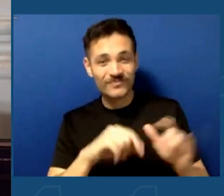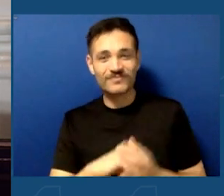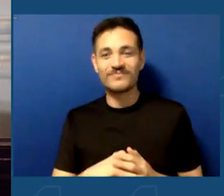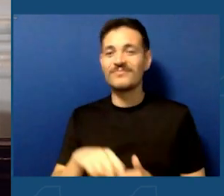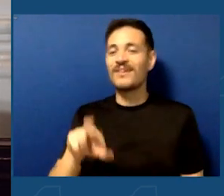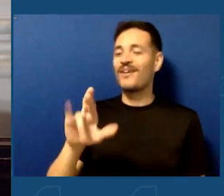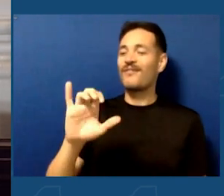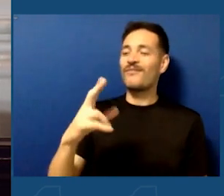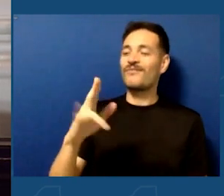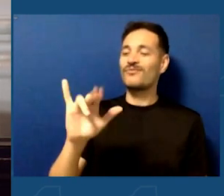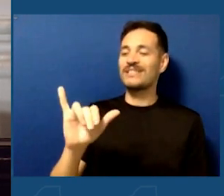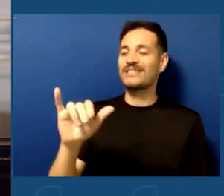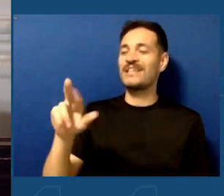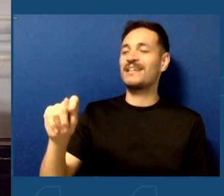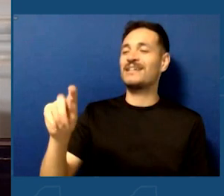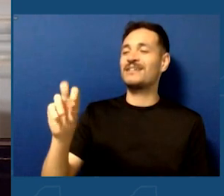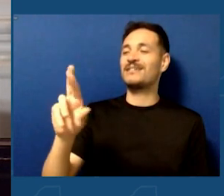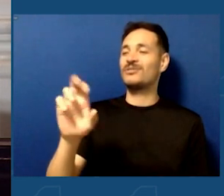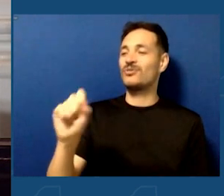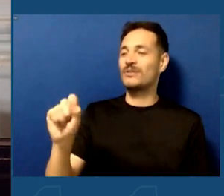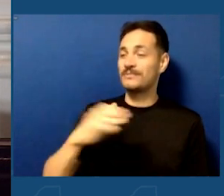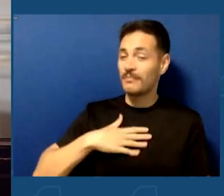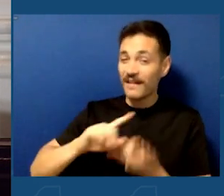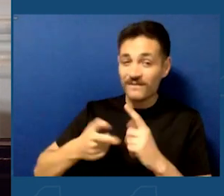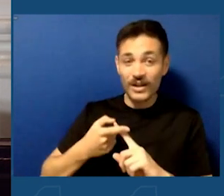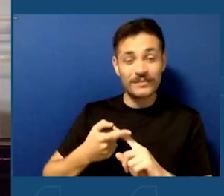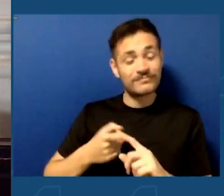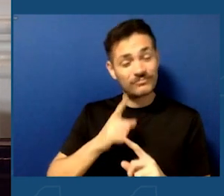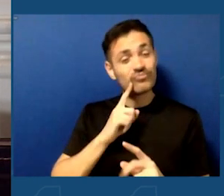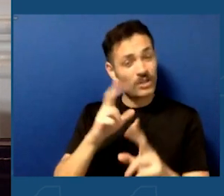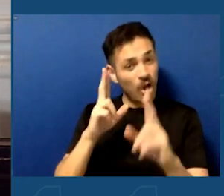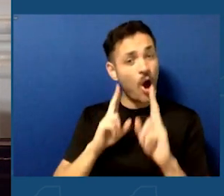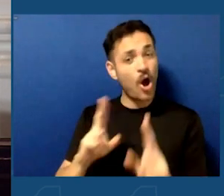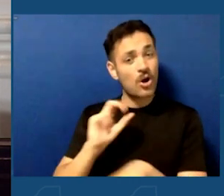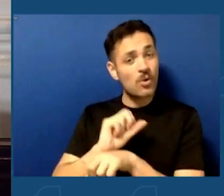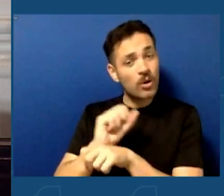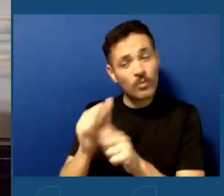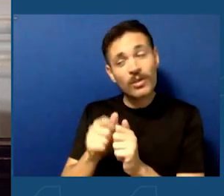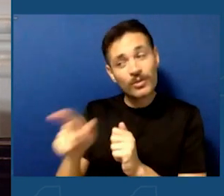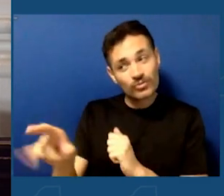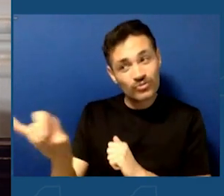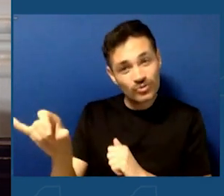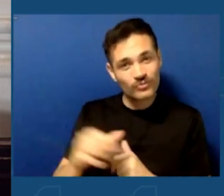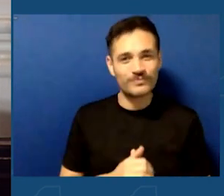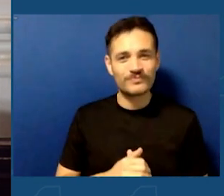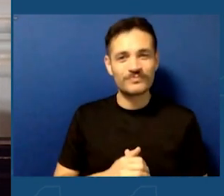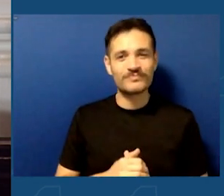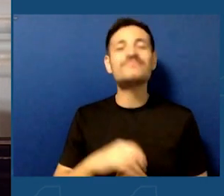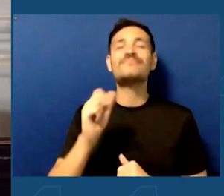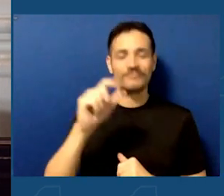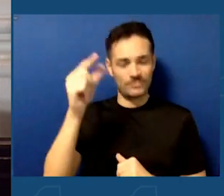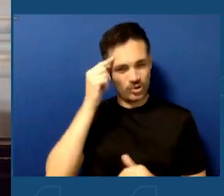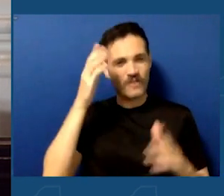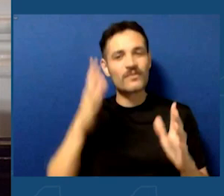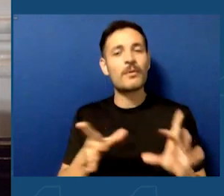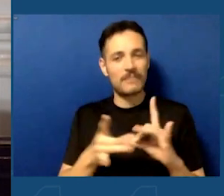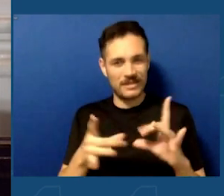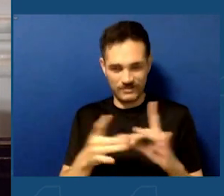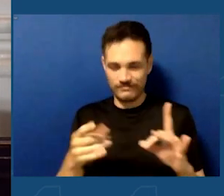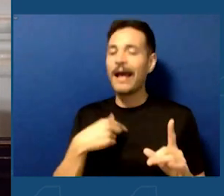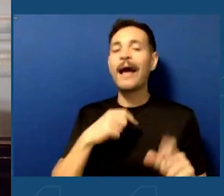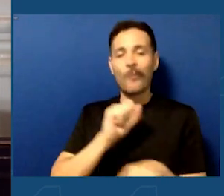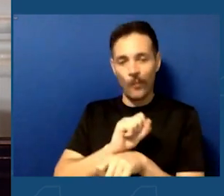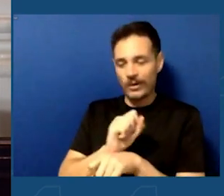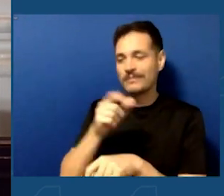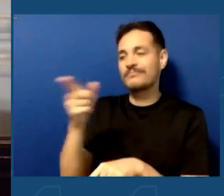always an honor to serve with you as well. The governor mentioned that I did spend some time in Puerto Rico, Arecibo. I played,